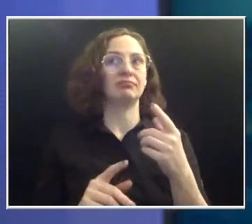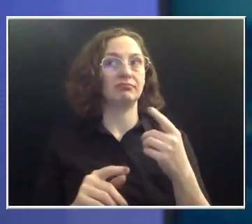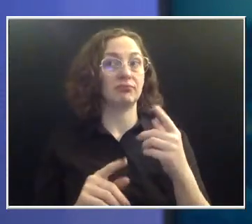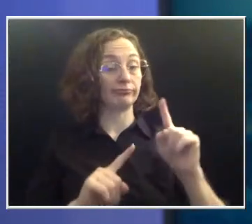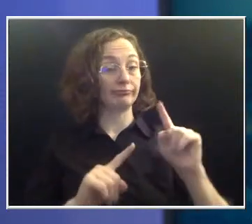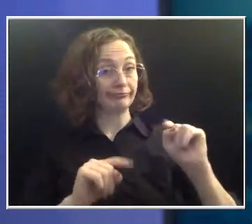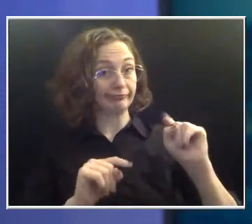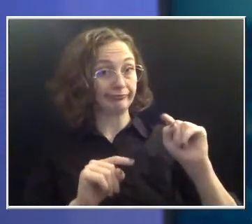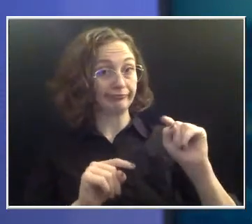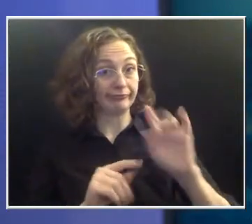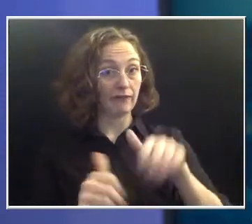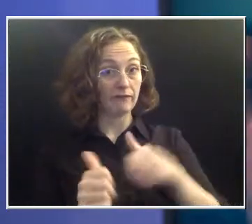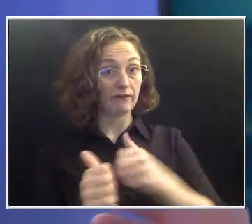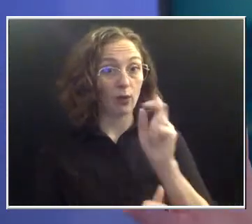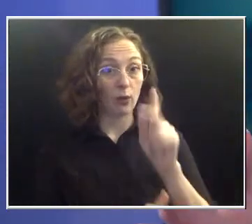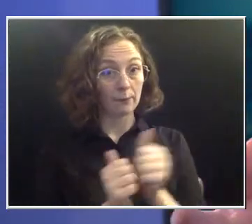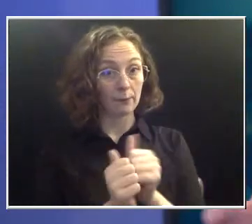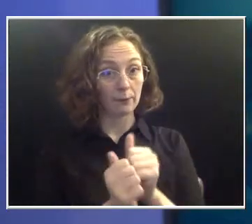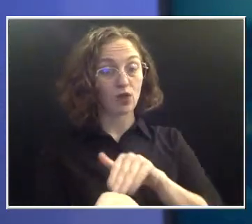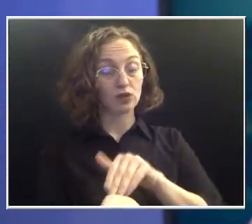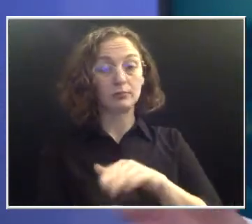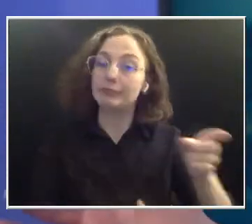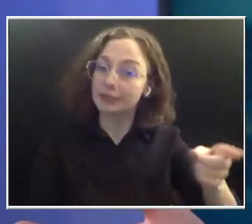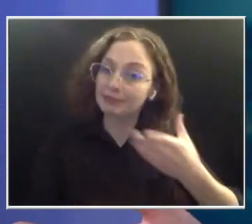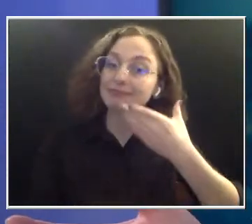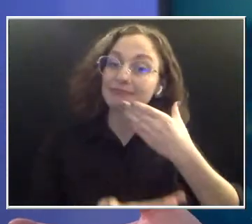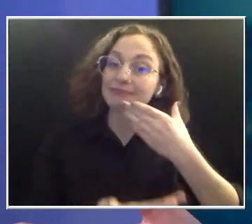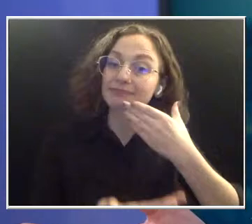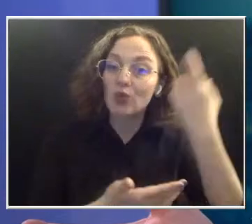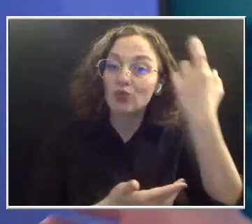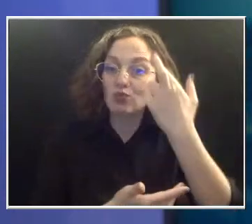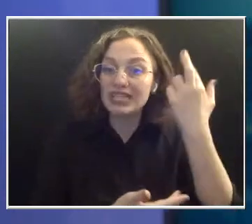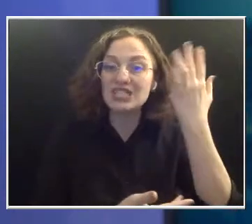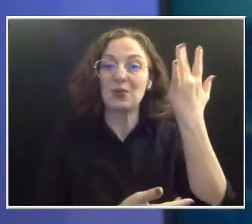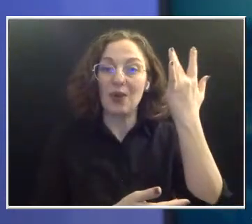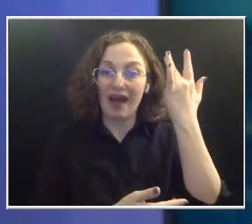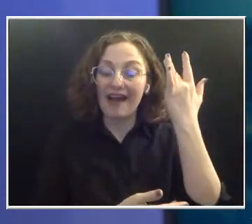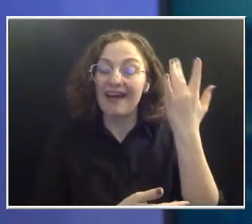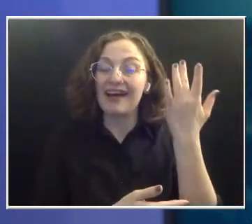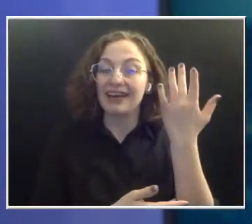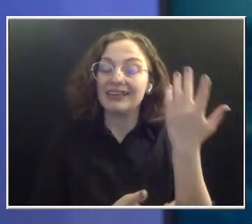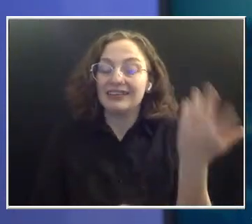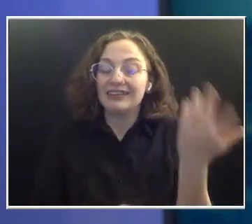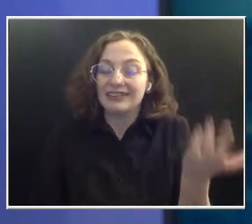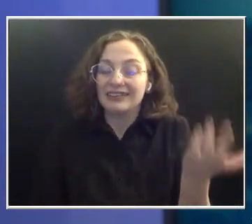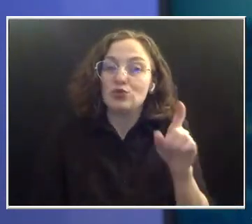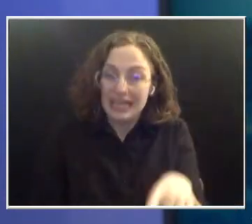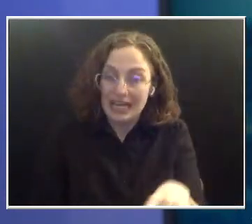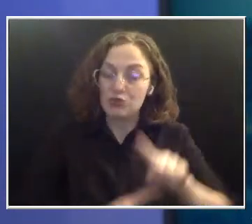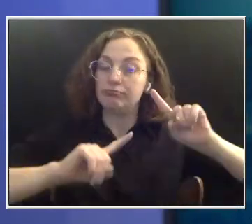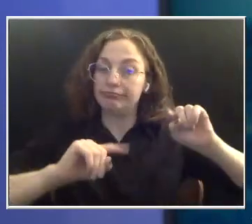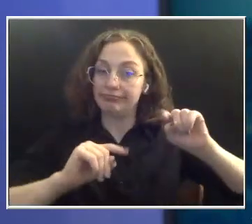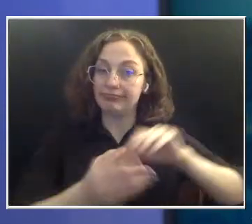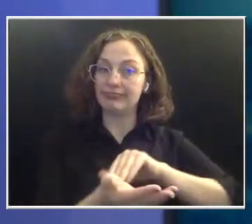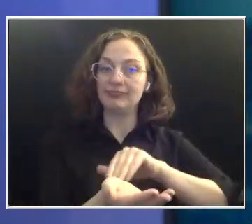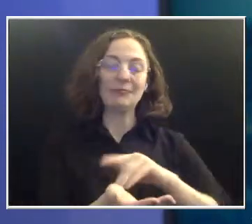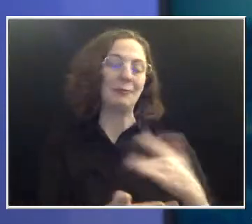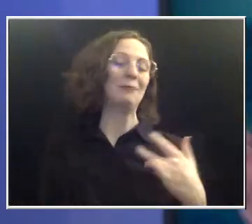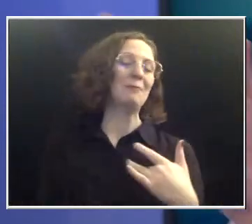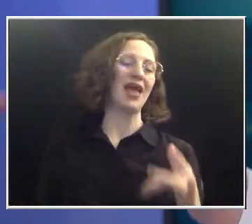up, because there are sometimes, typically cervical cancer is very slow growing, and that's why we can catch it so early with pap